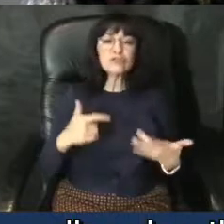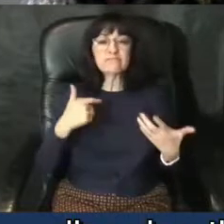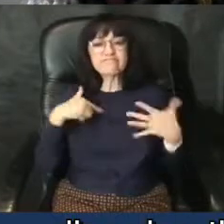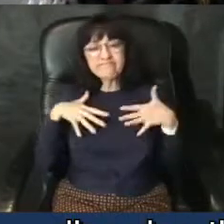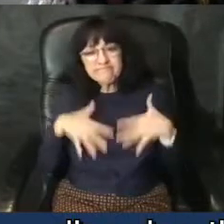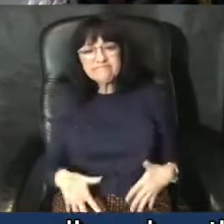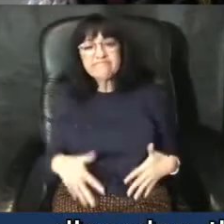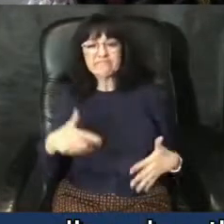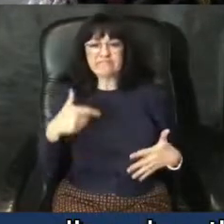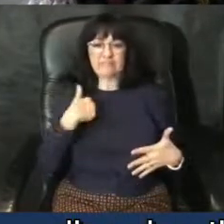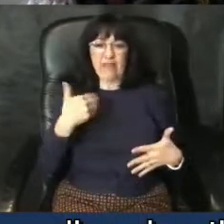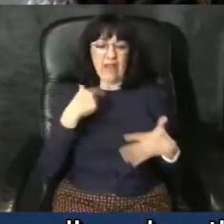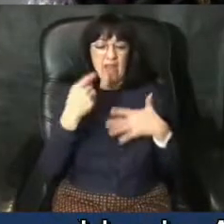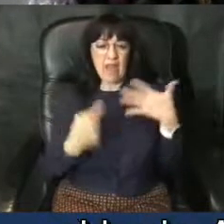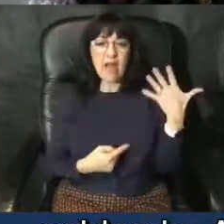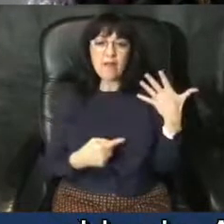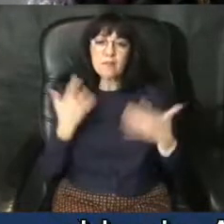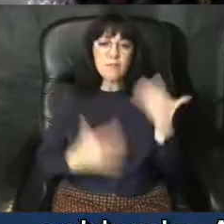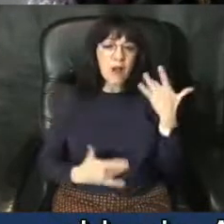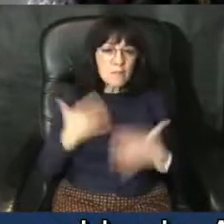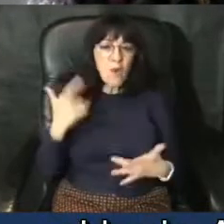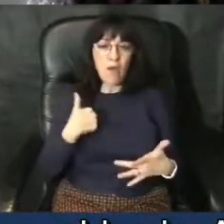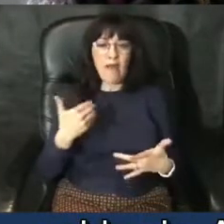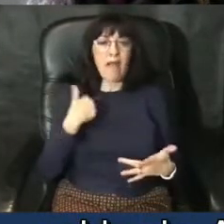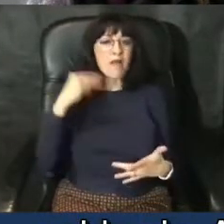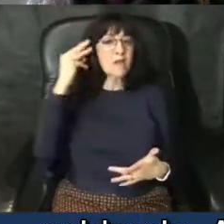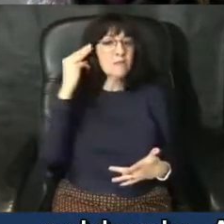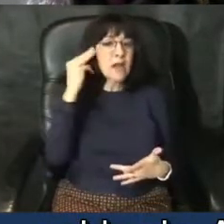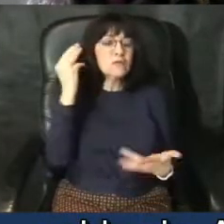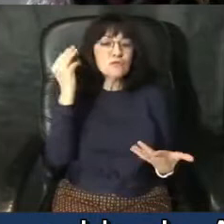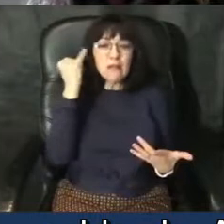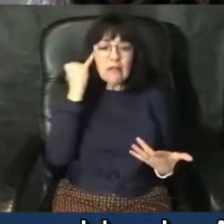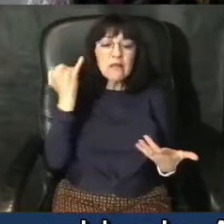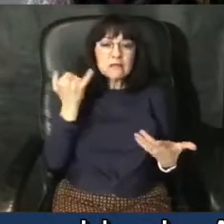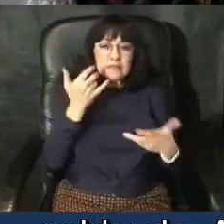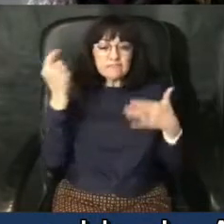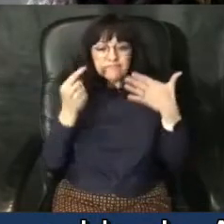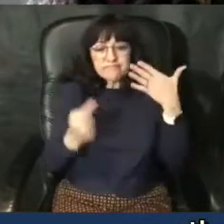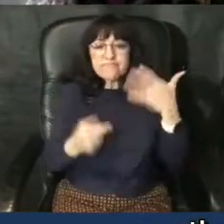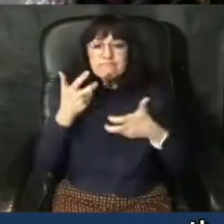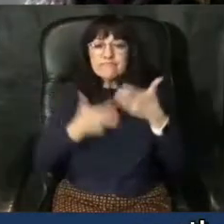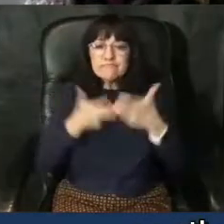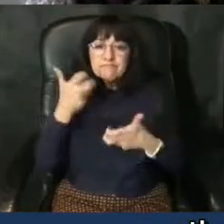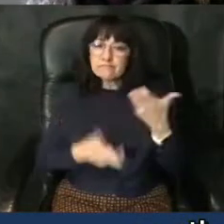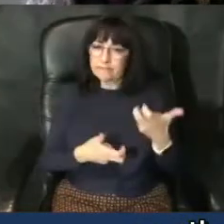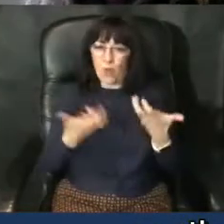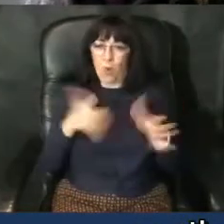And so we have to tackle that epidemic. And so in the midst of our pandemic, this epidemic continues, and it is an